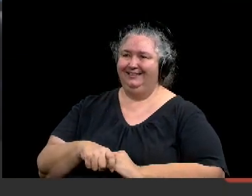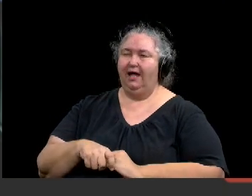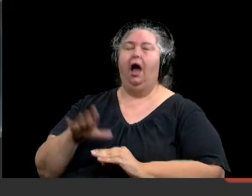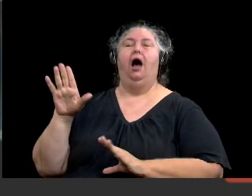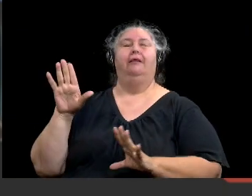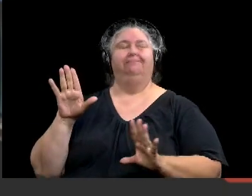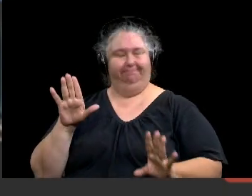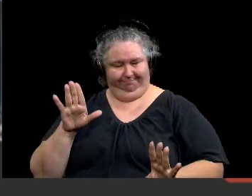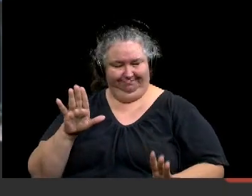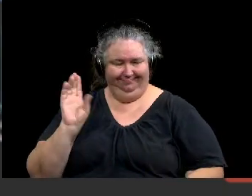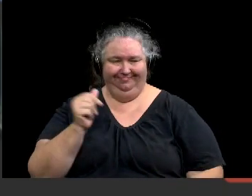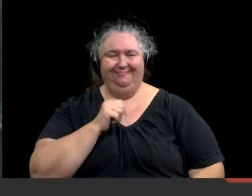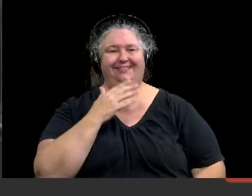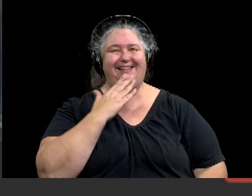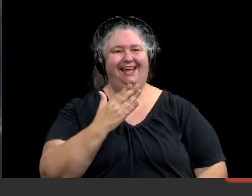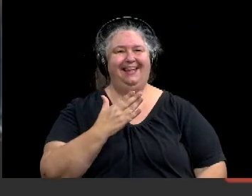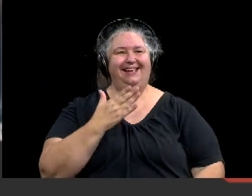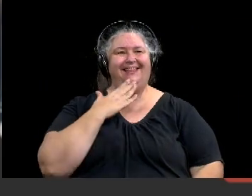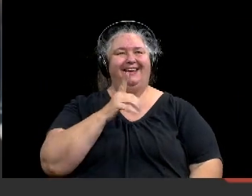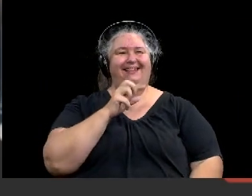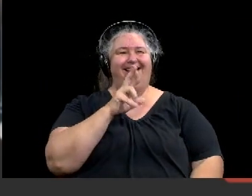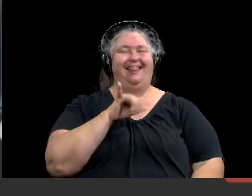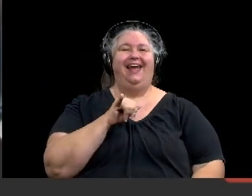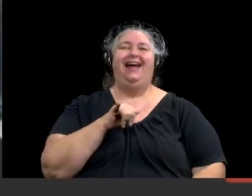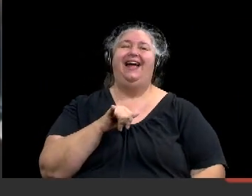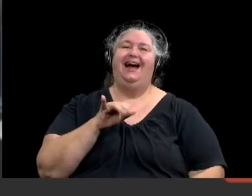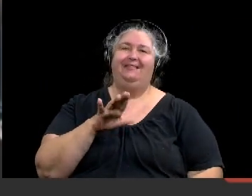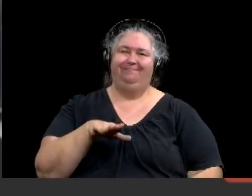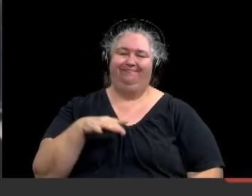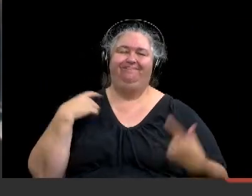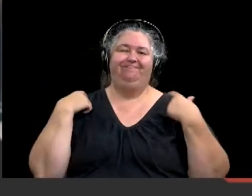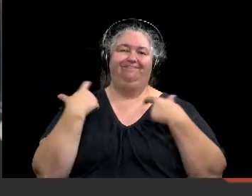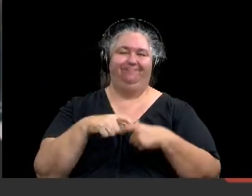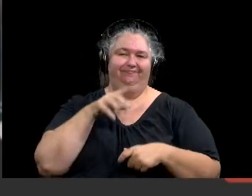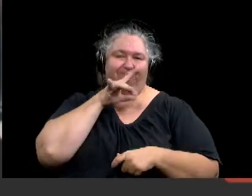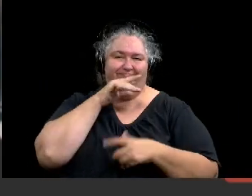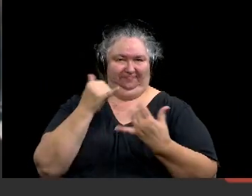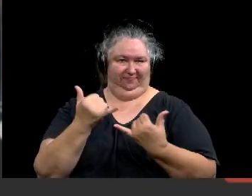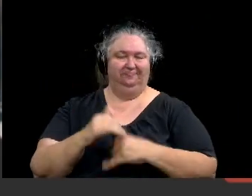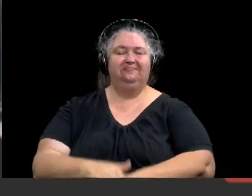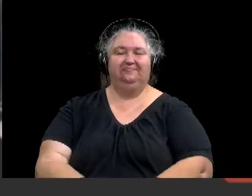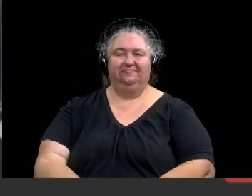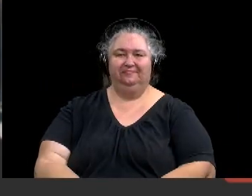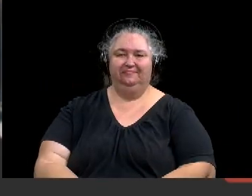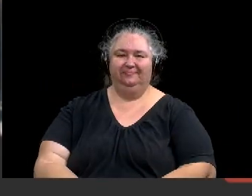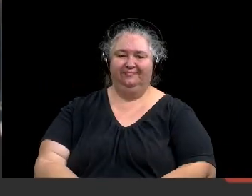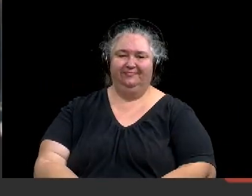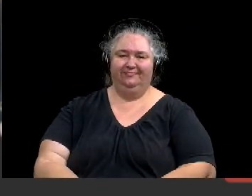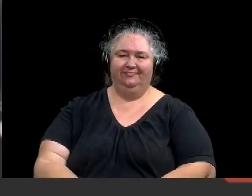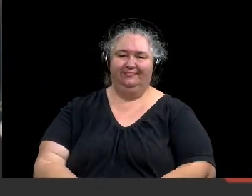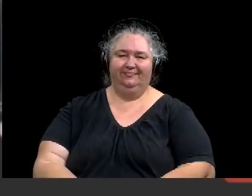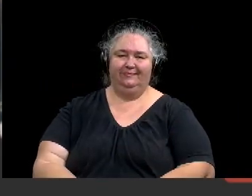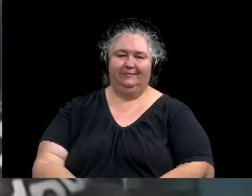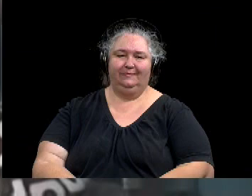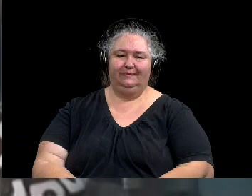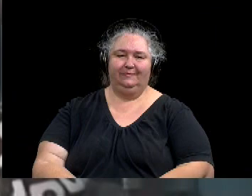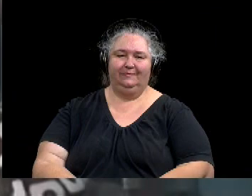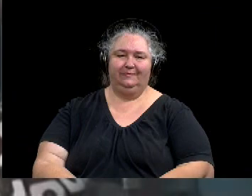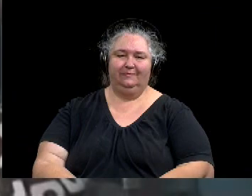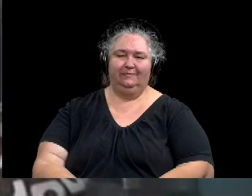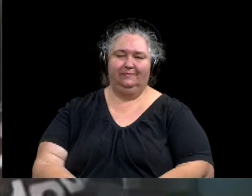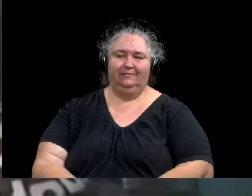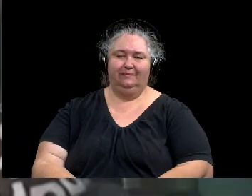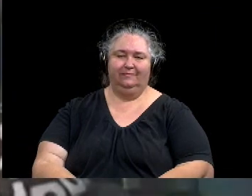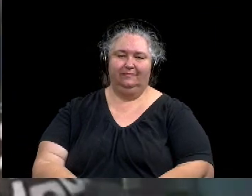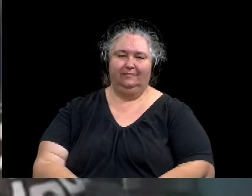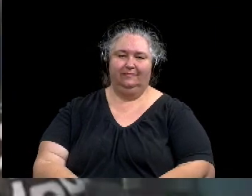You would think. Thank you, Larry. Para ayudar a nuestros ciudadanos que hablan español a saber lo que se dice durante